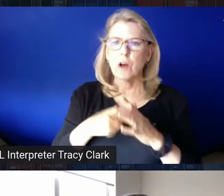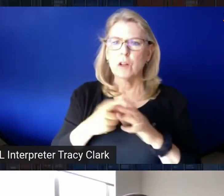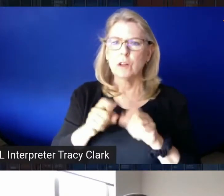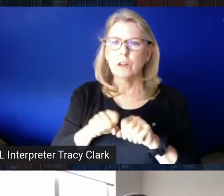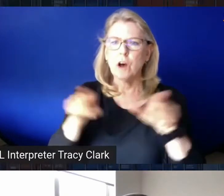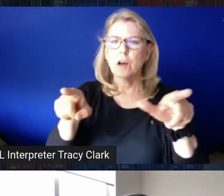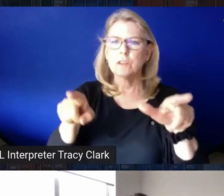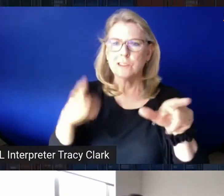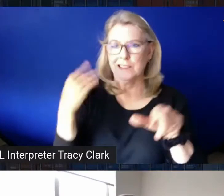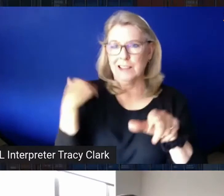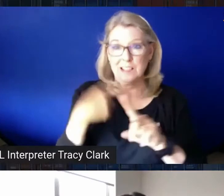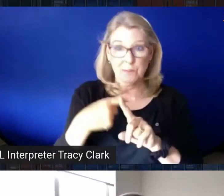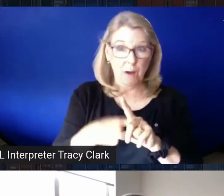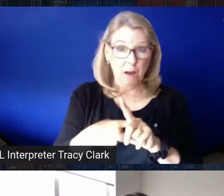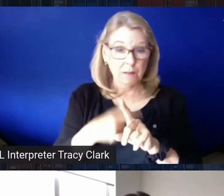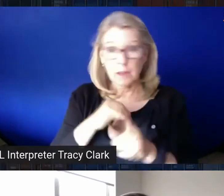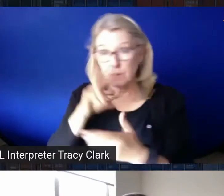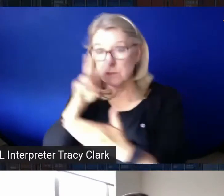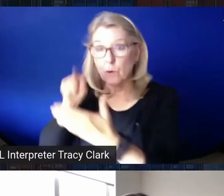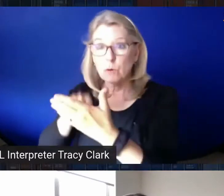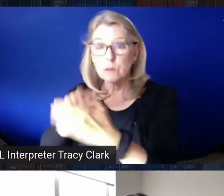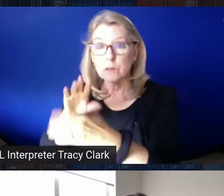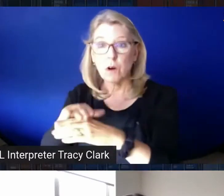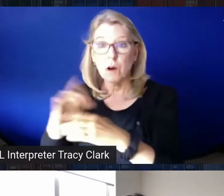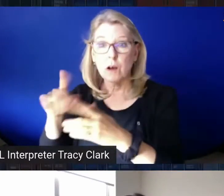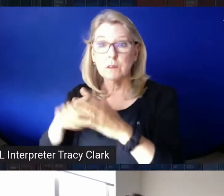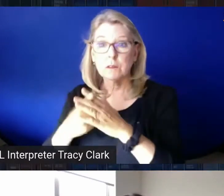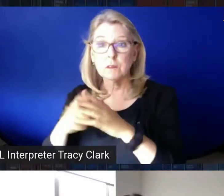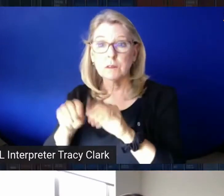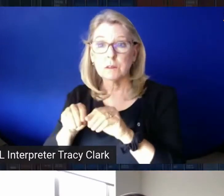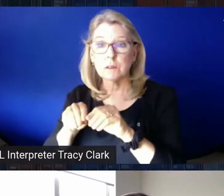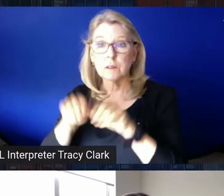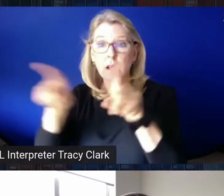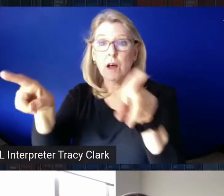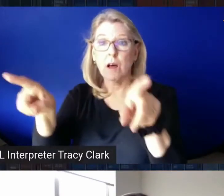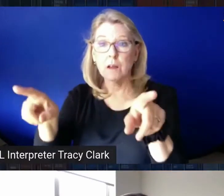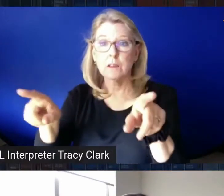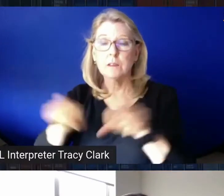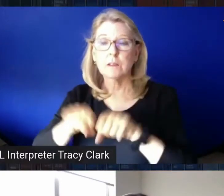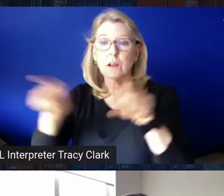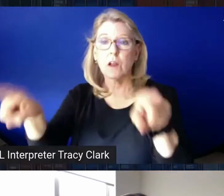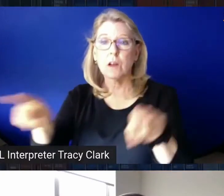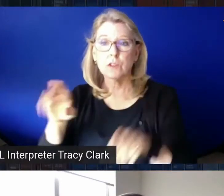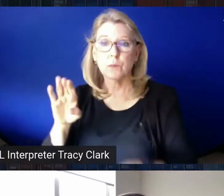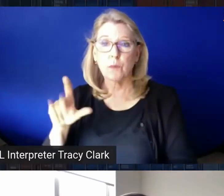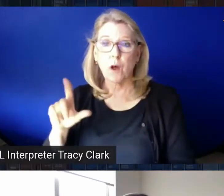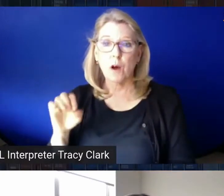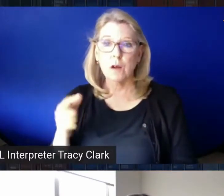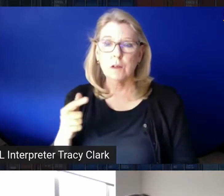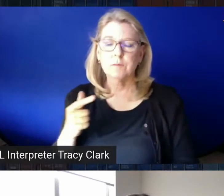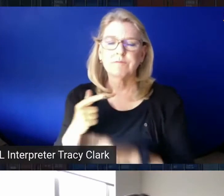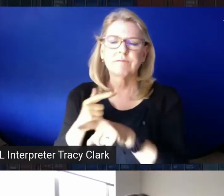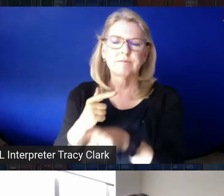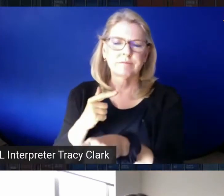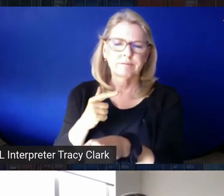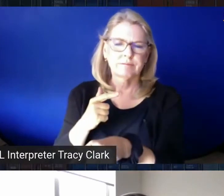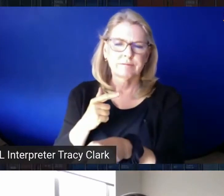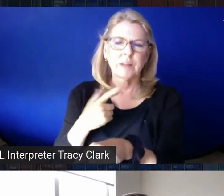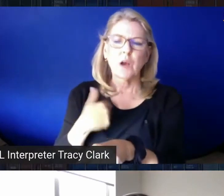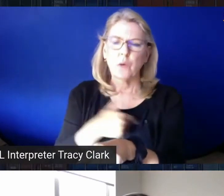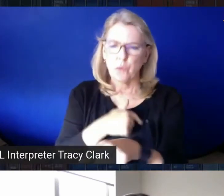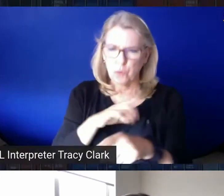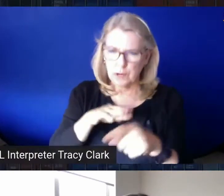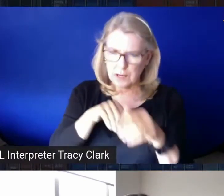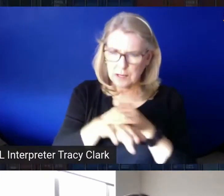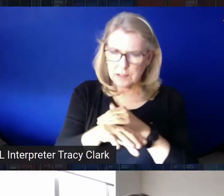a little about what it is and what it's for? Yeah, so we actually entered the public preview with EKS